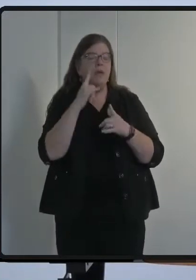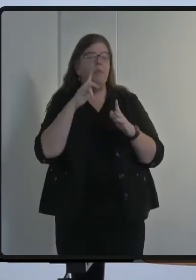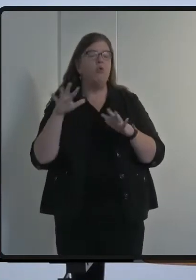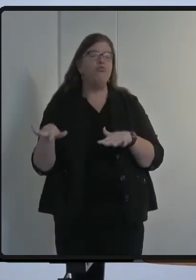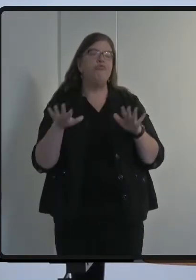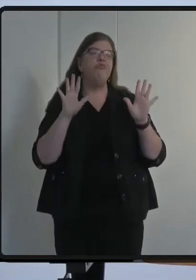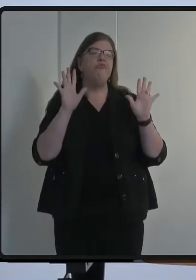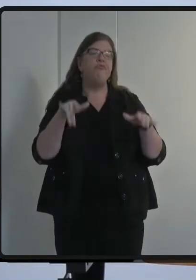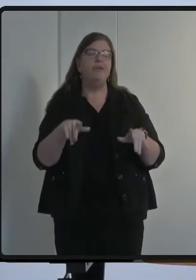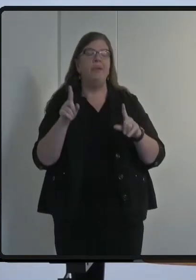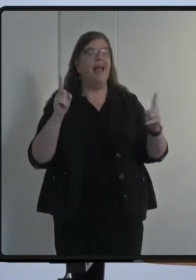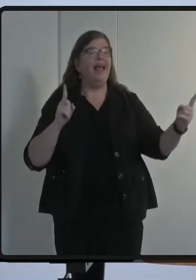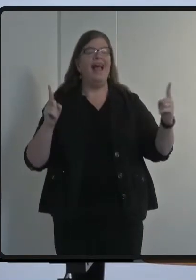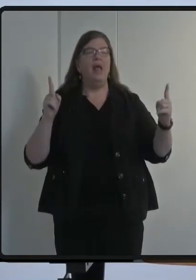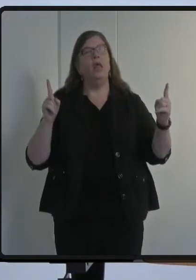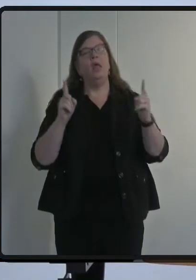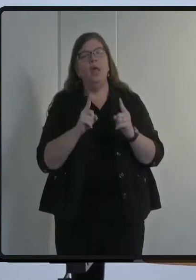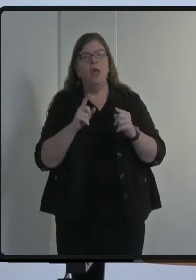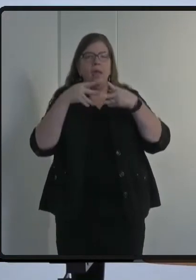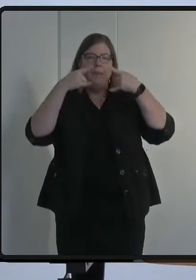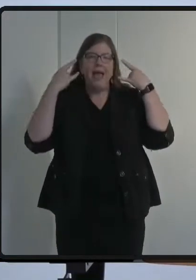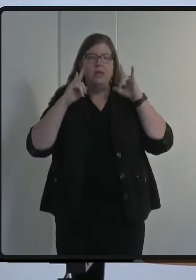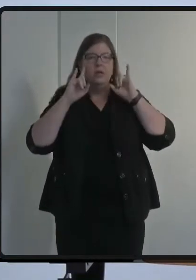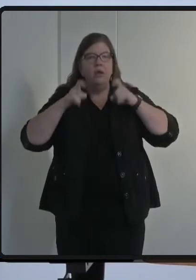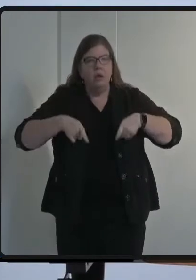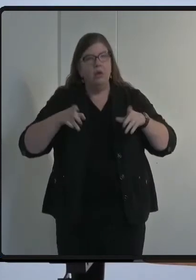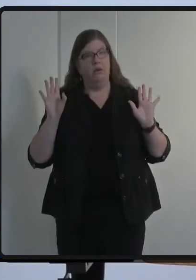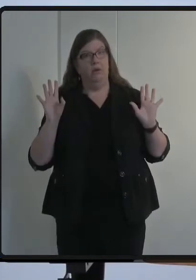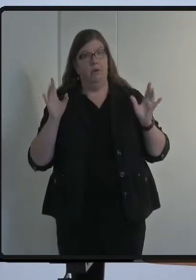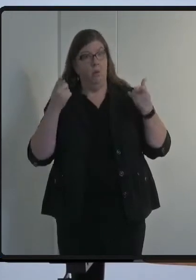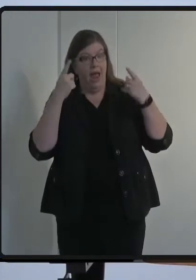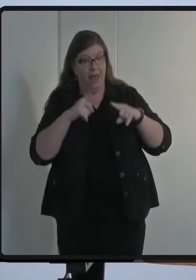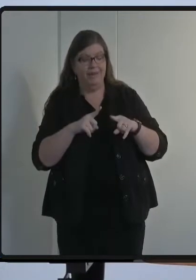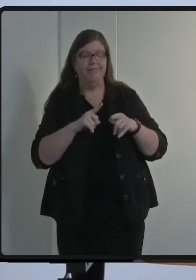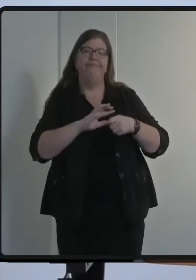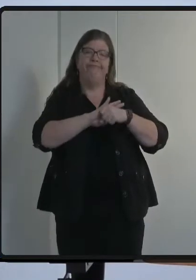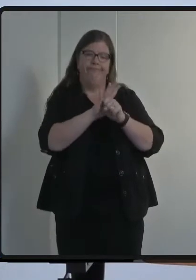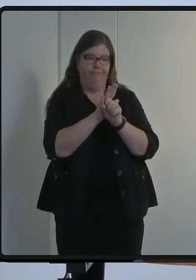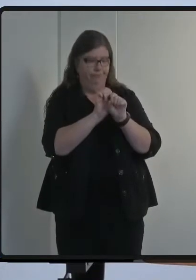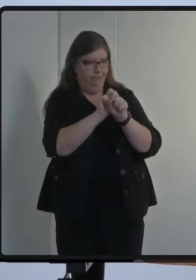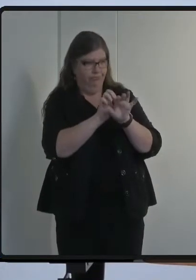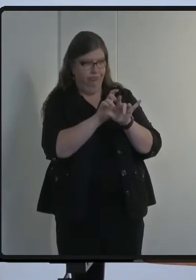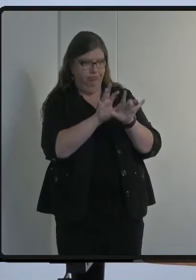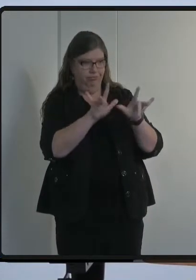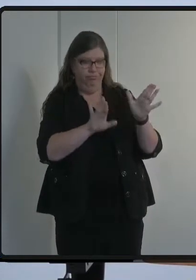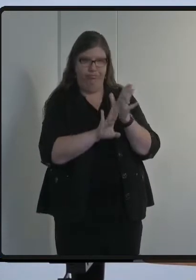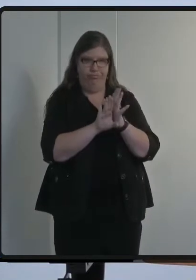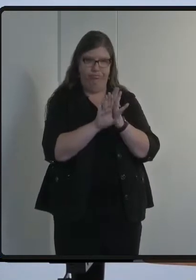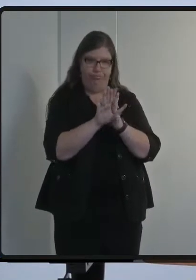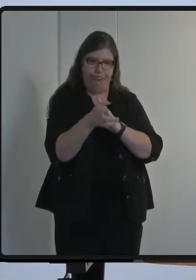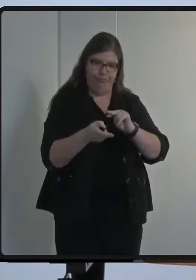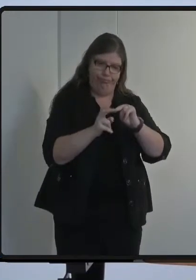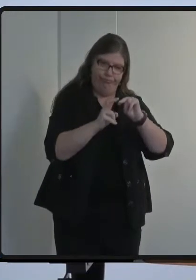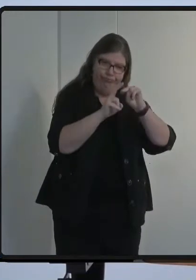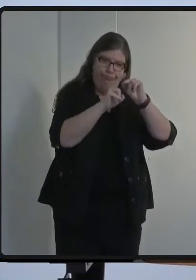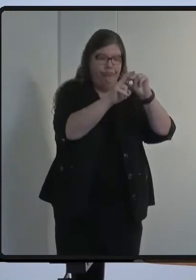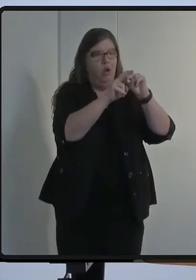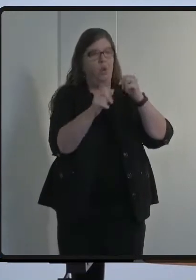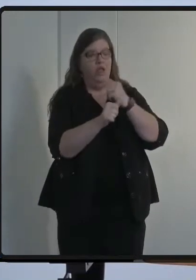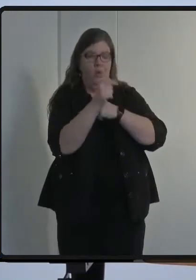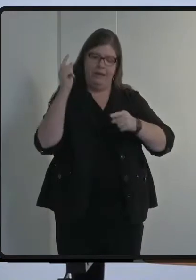about physical distancing and wearing masks. The result is increasing COVID-19 outbreaks that seriously threaten the